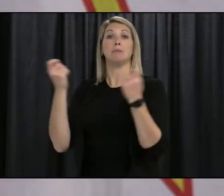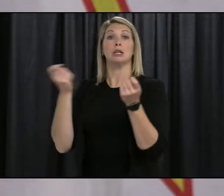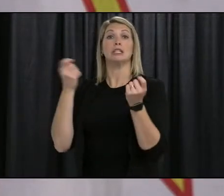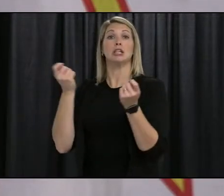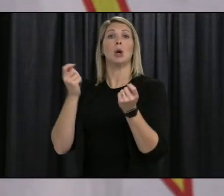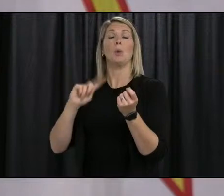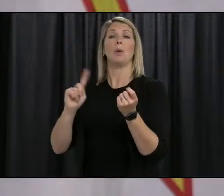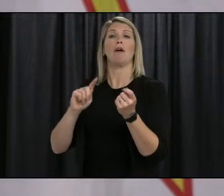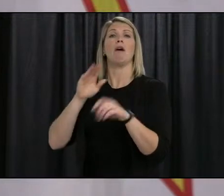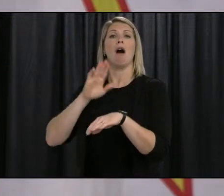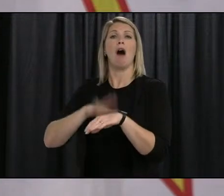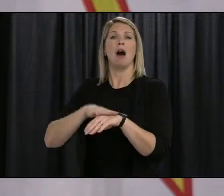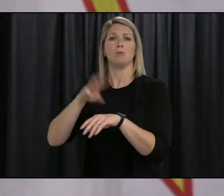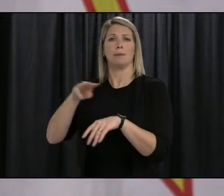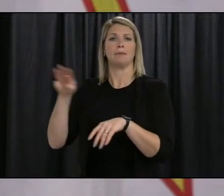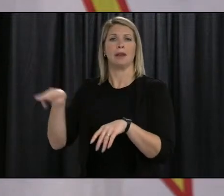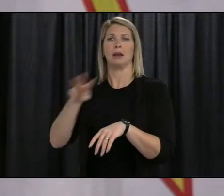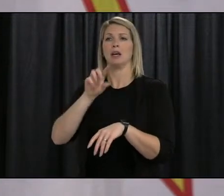at